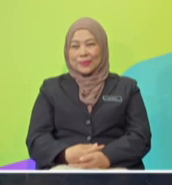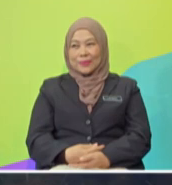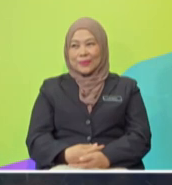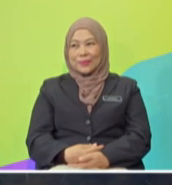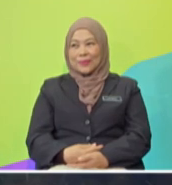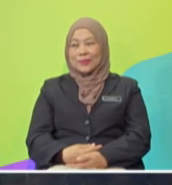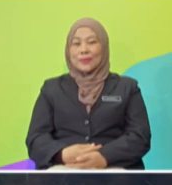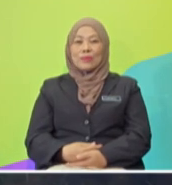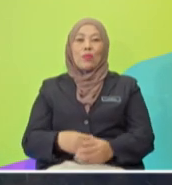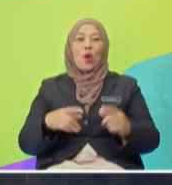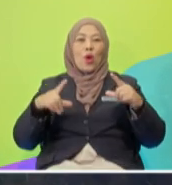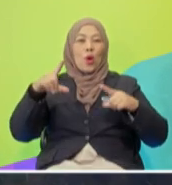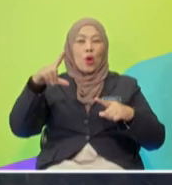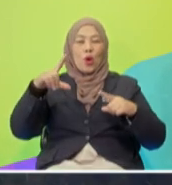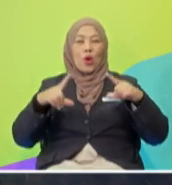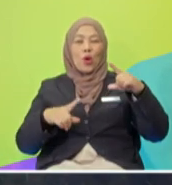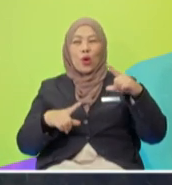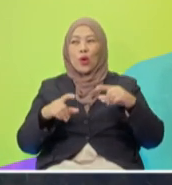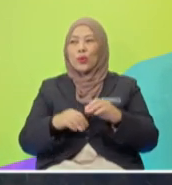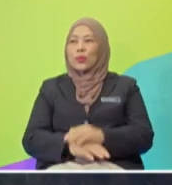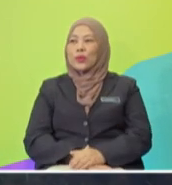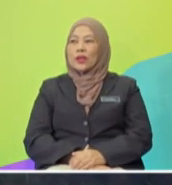Yes, we have